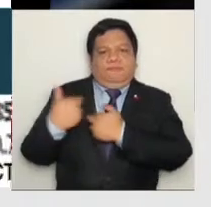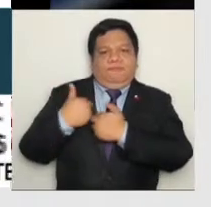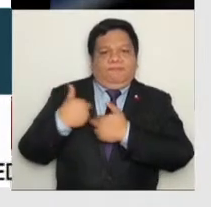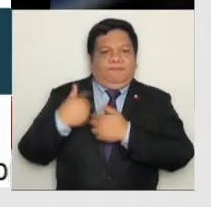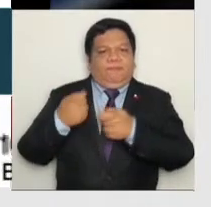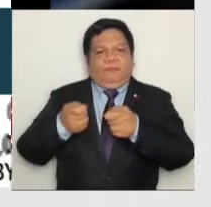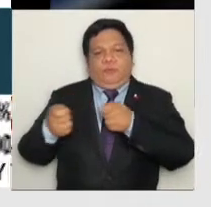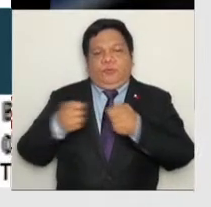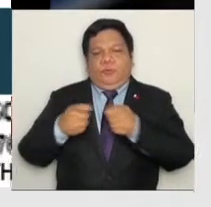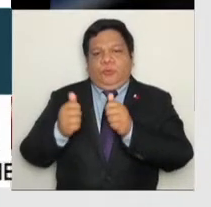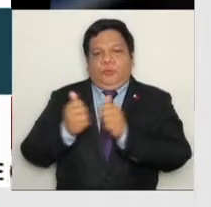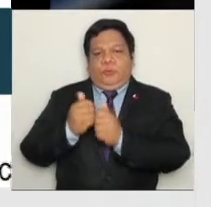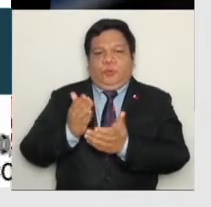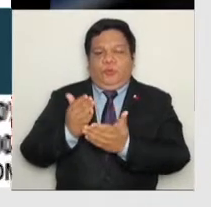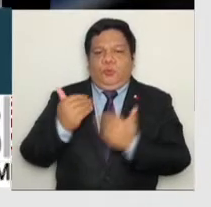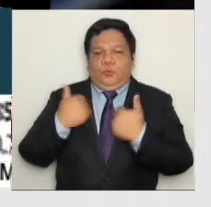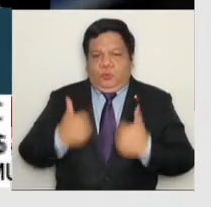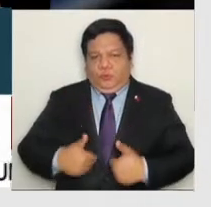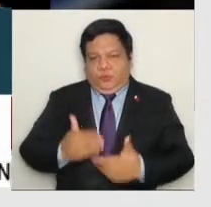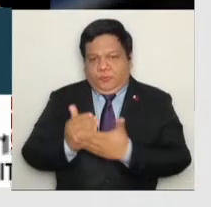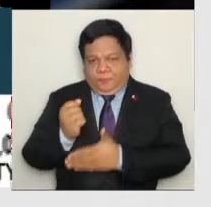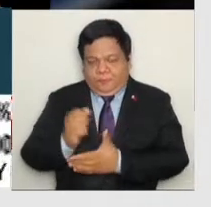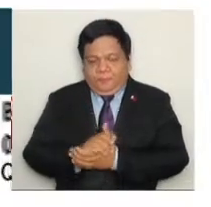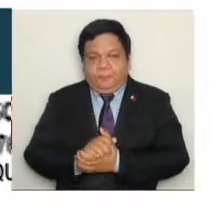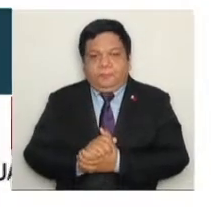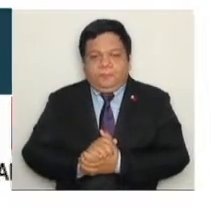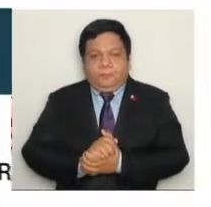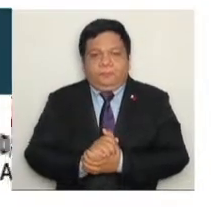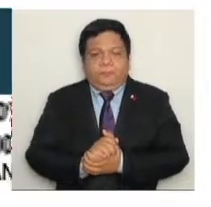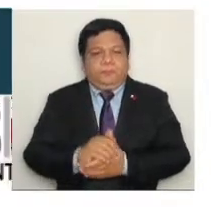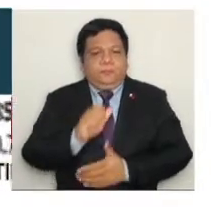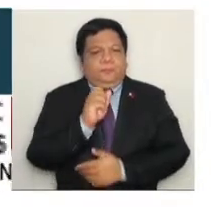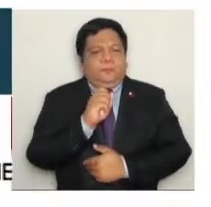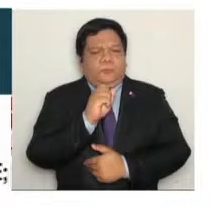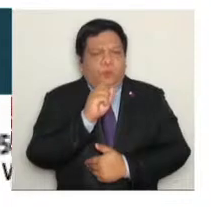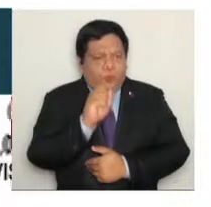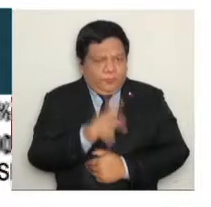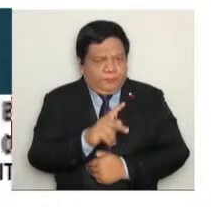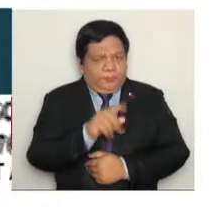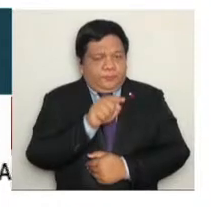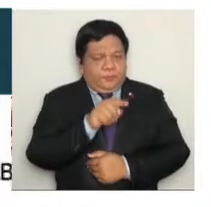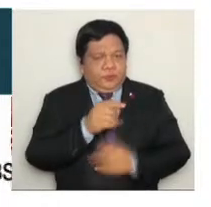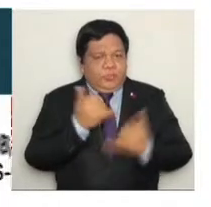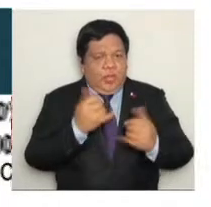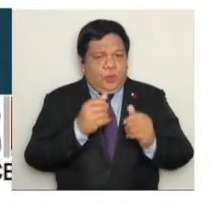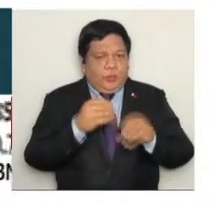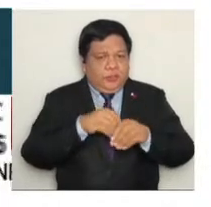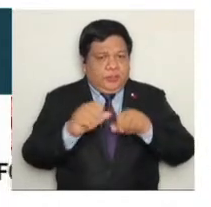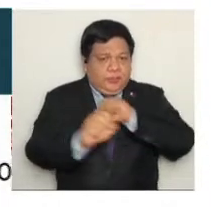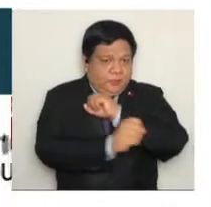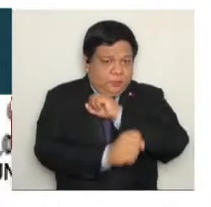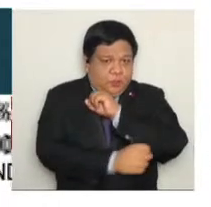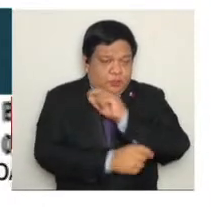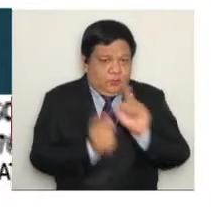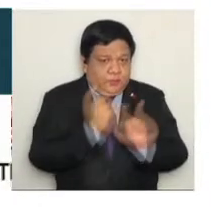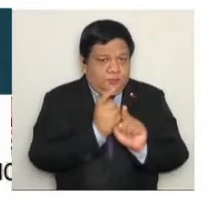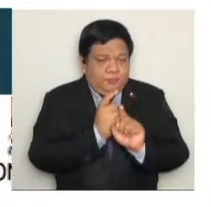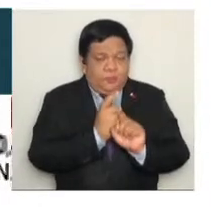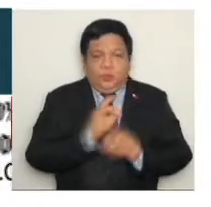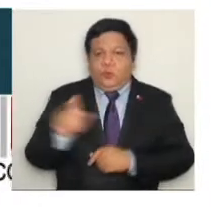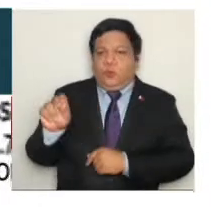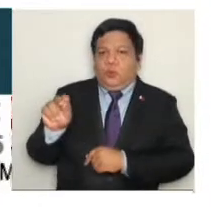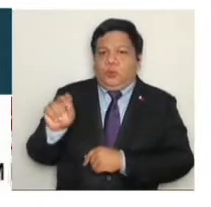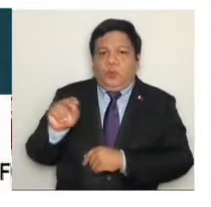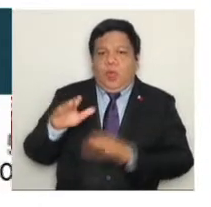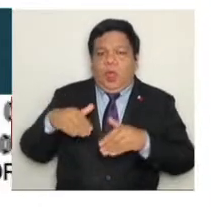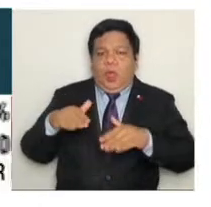under human rights law. Okay. Secretary Roque, you're joining us from Samar, correct? No, I'm still not in Samar.